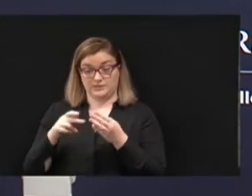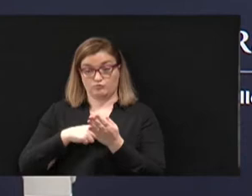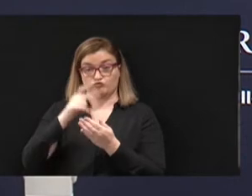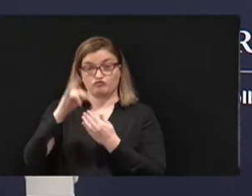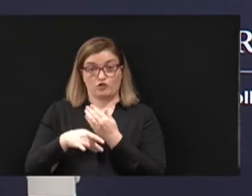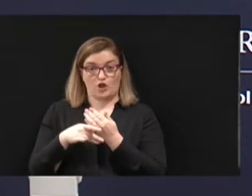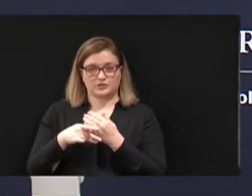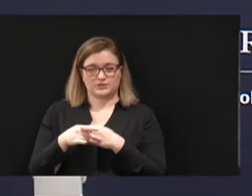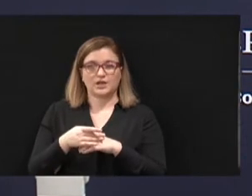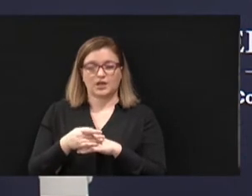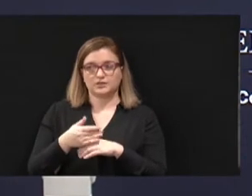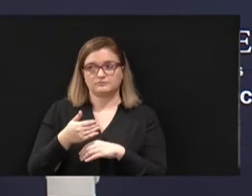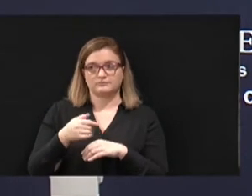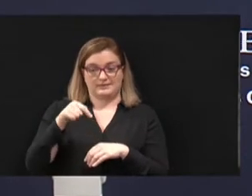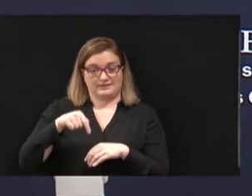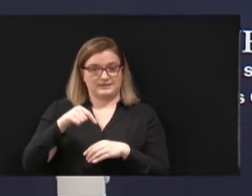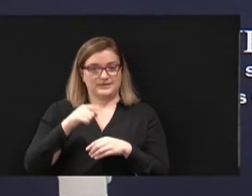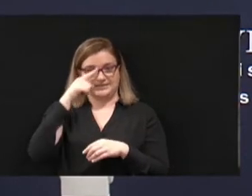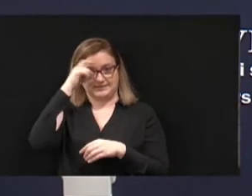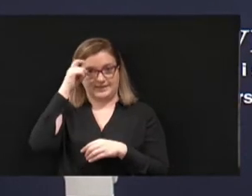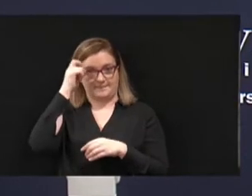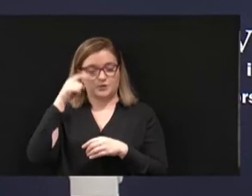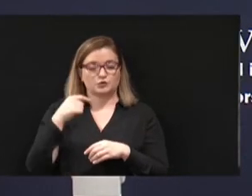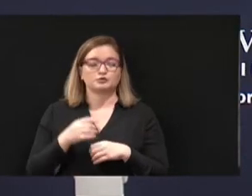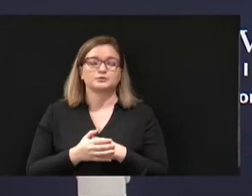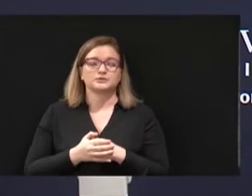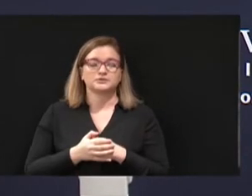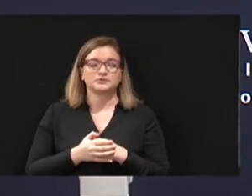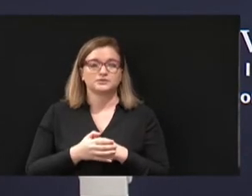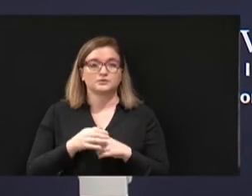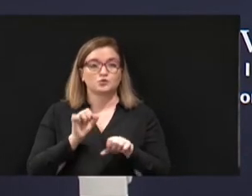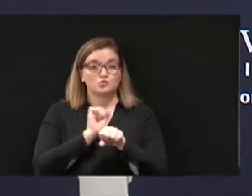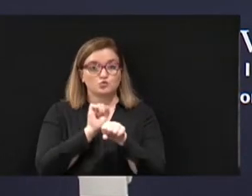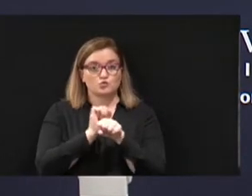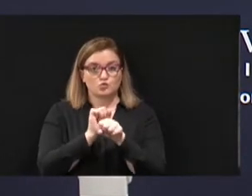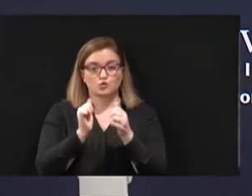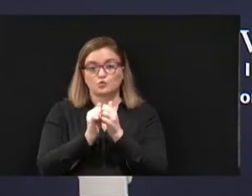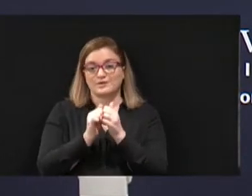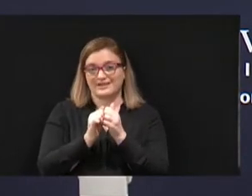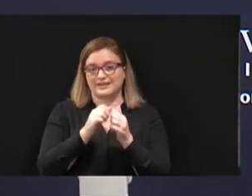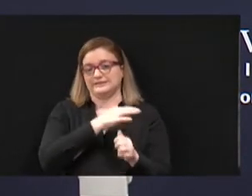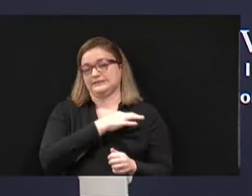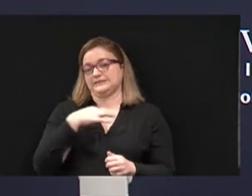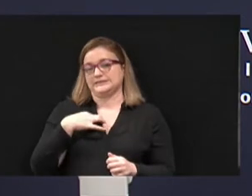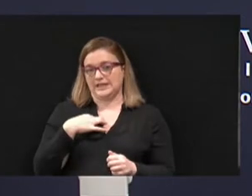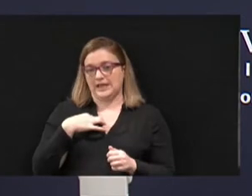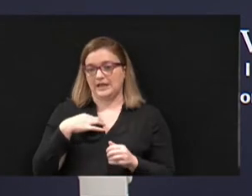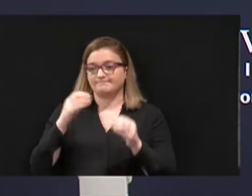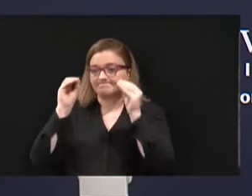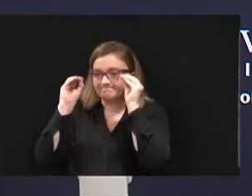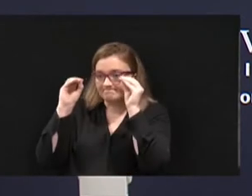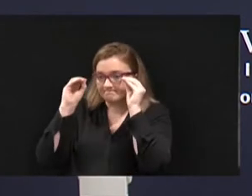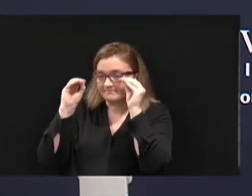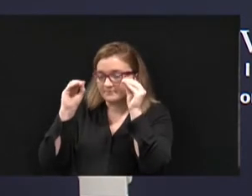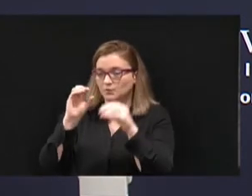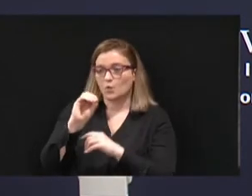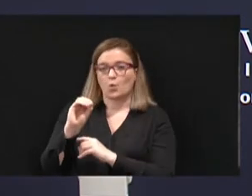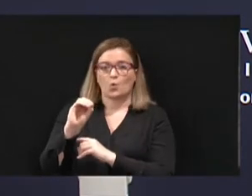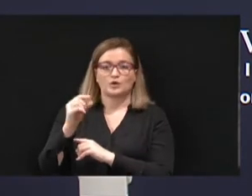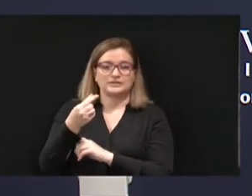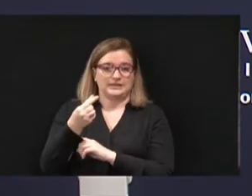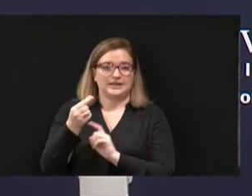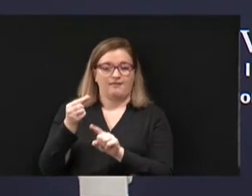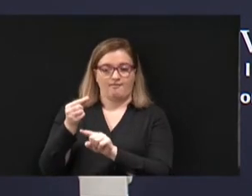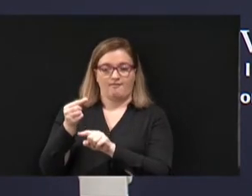early this summer where we went and worked with a faculty and taught them Orton-Gillingham for